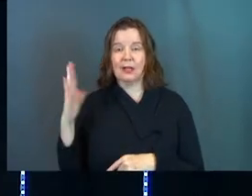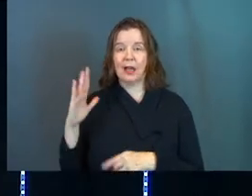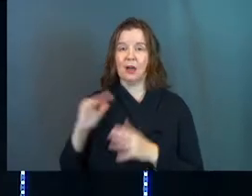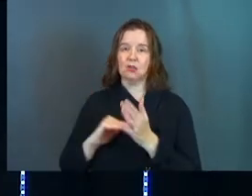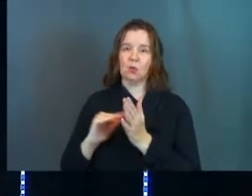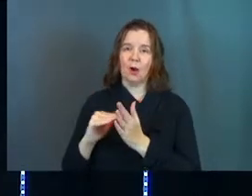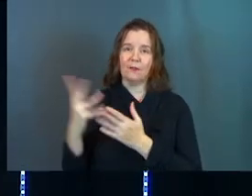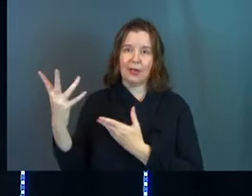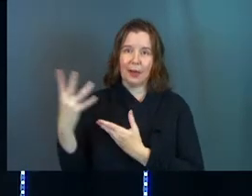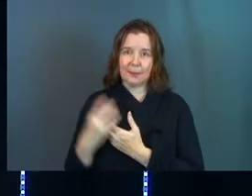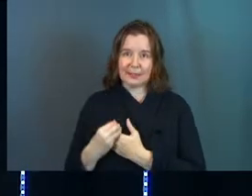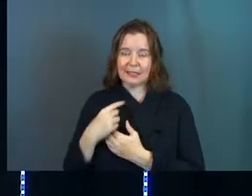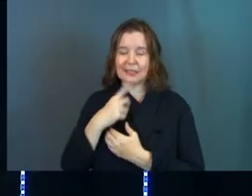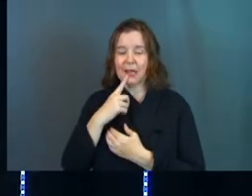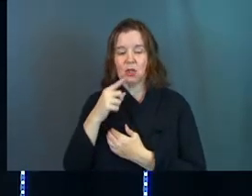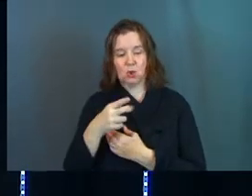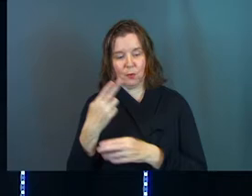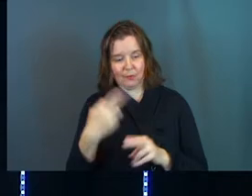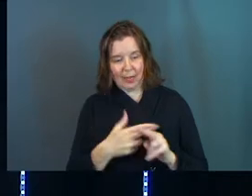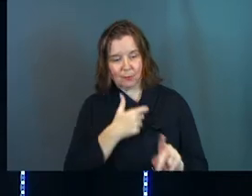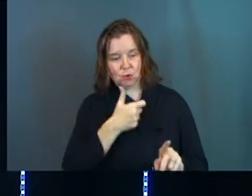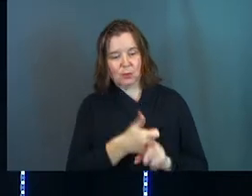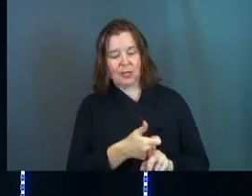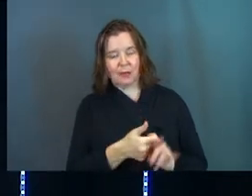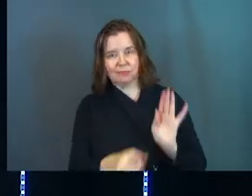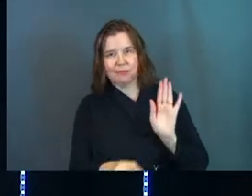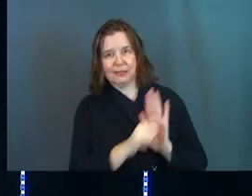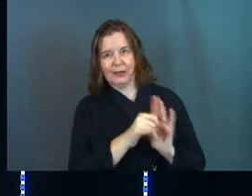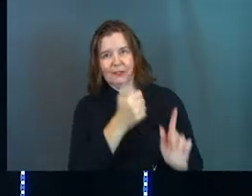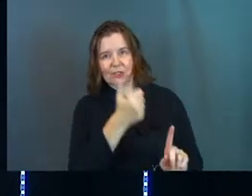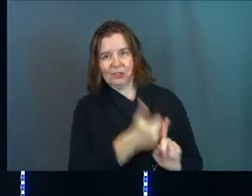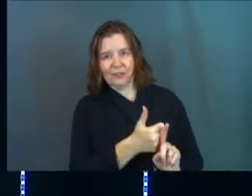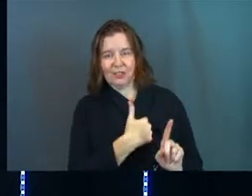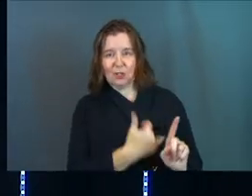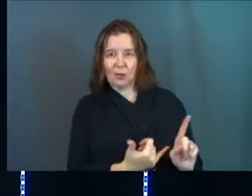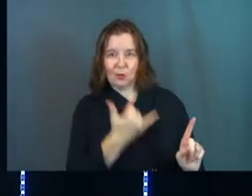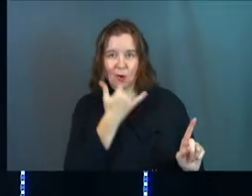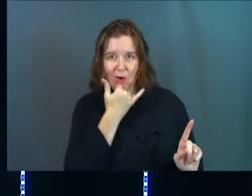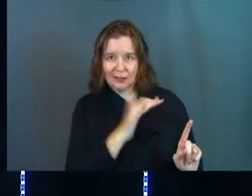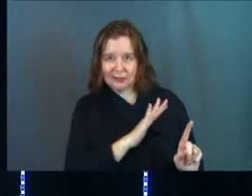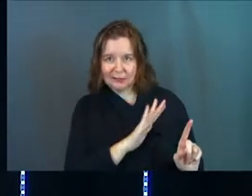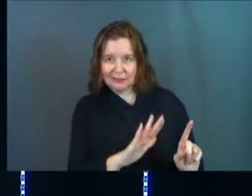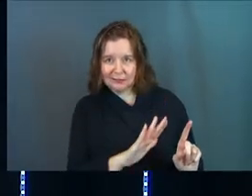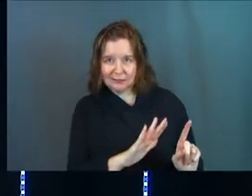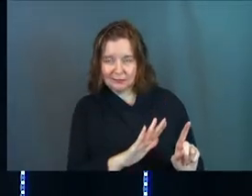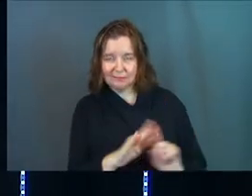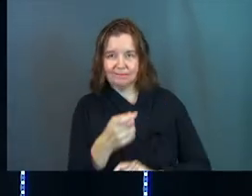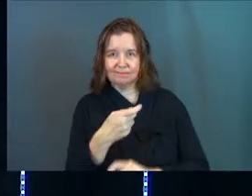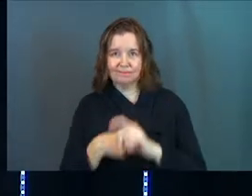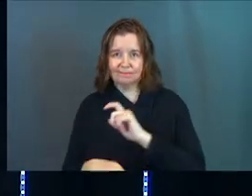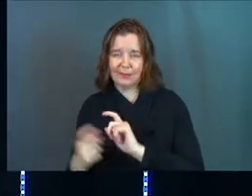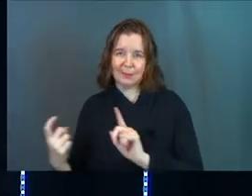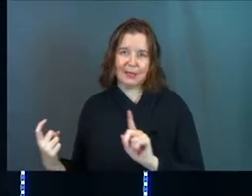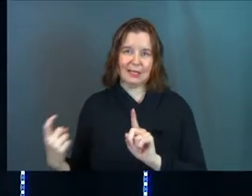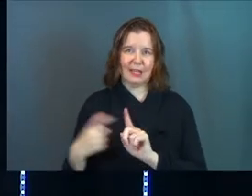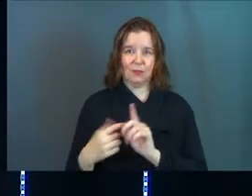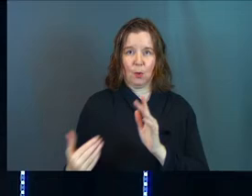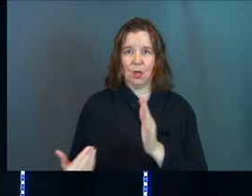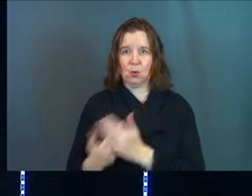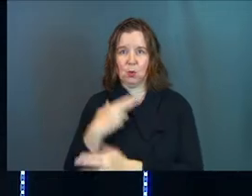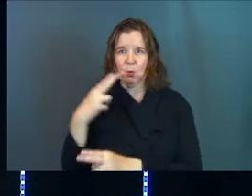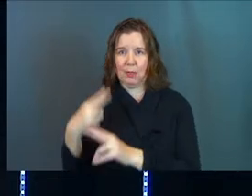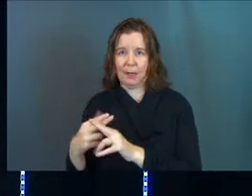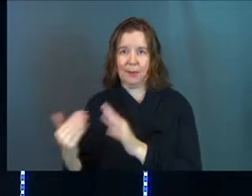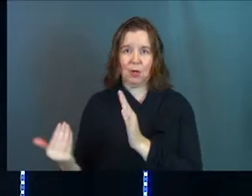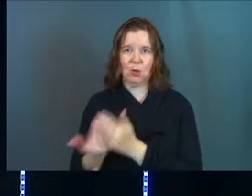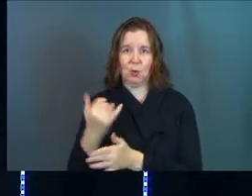so often comes in and says, you've named yourself and you've done it wrong. And I'm going to give you a new name